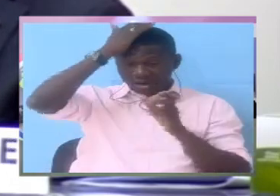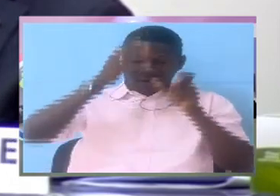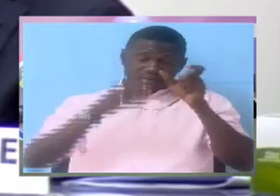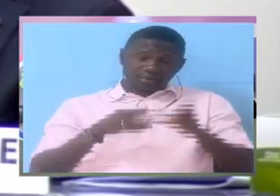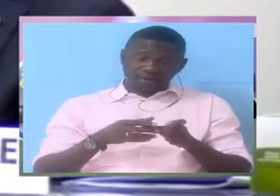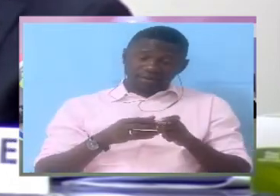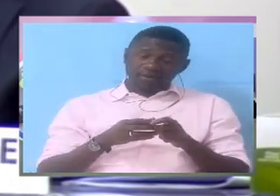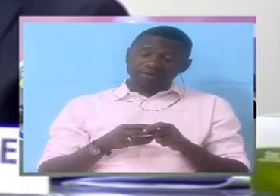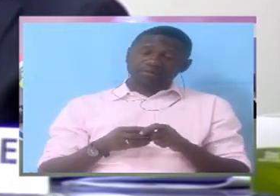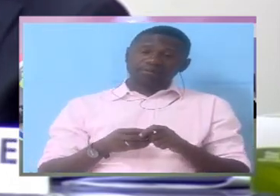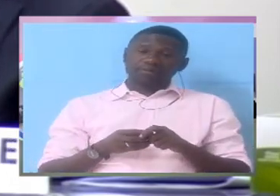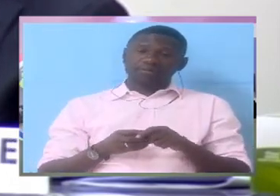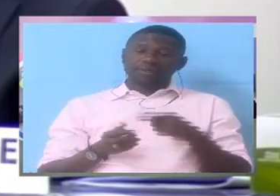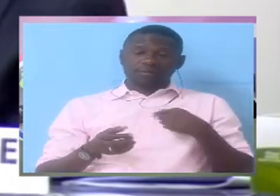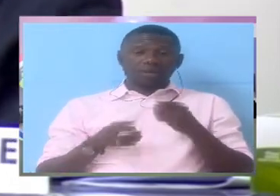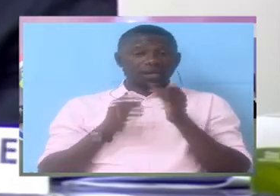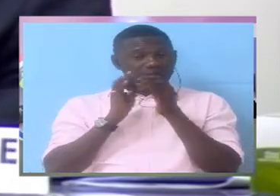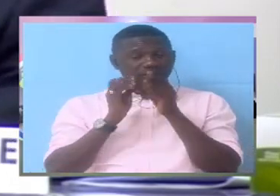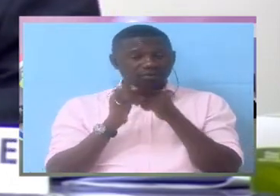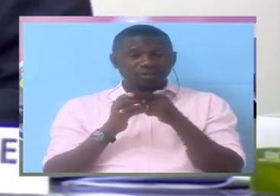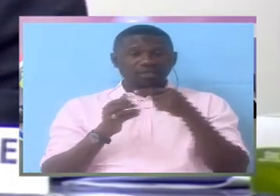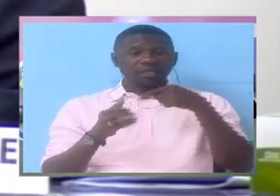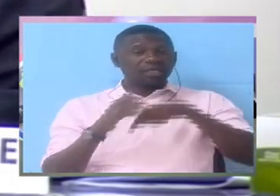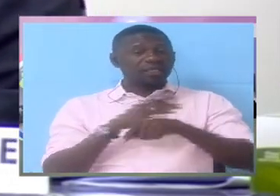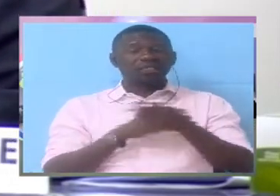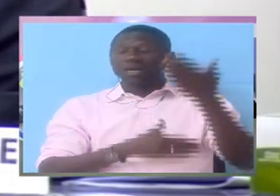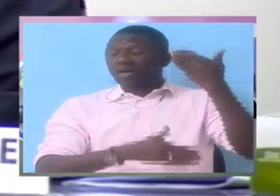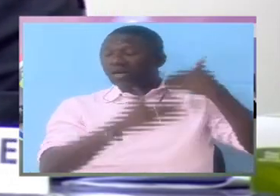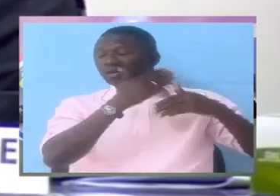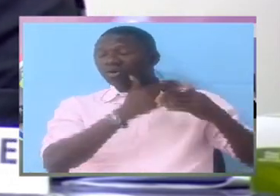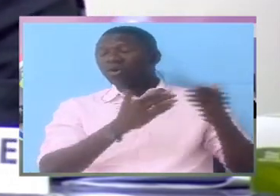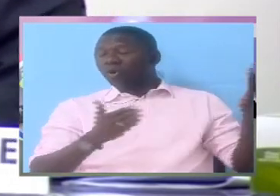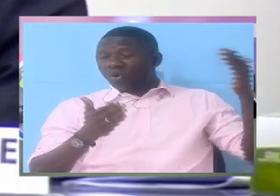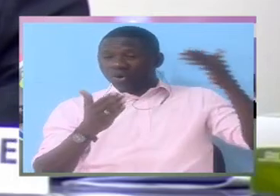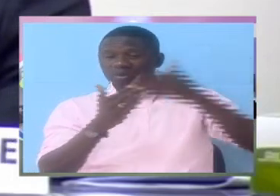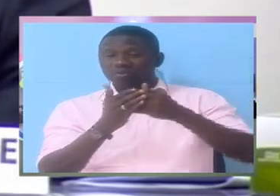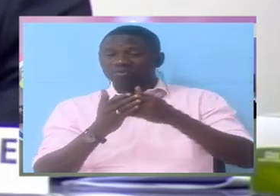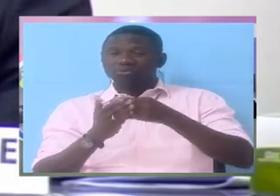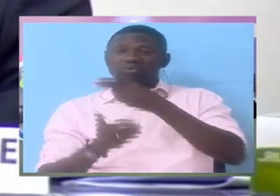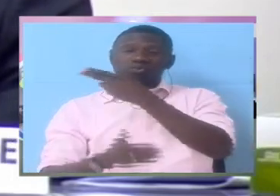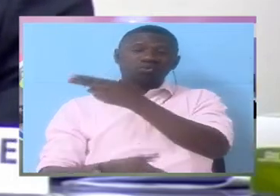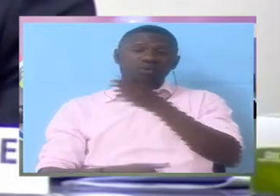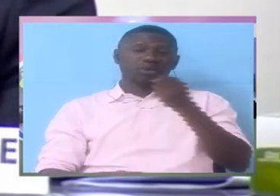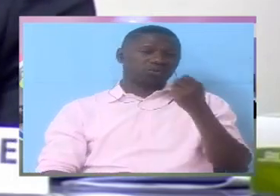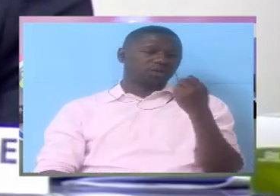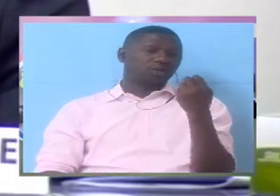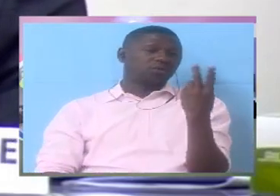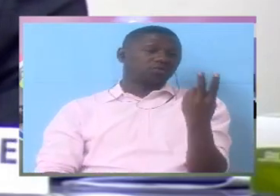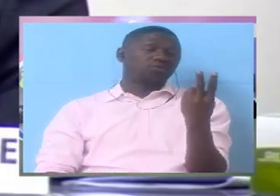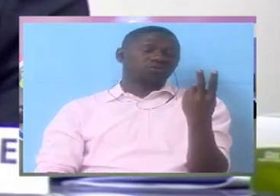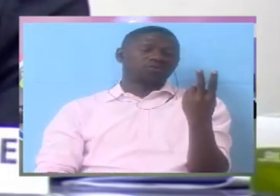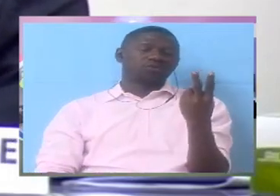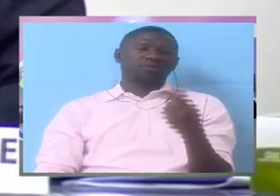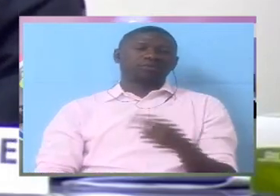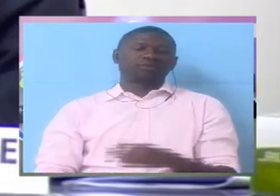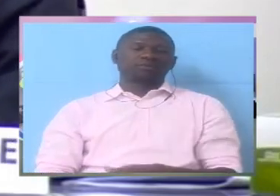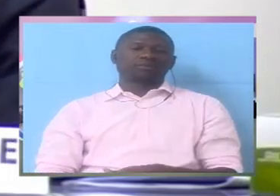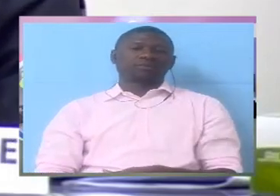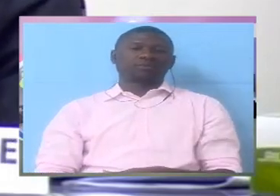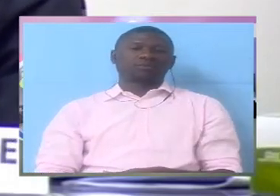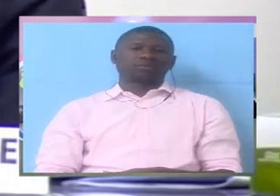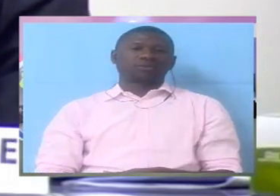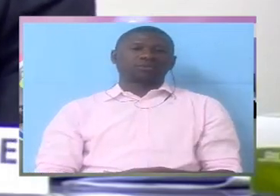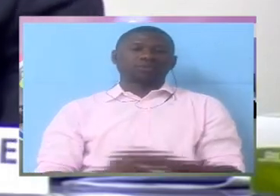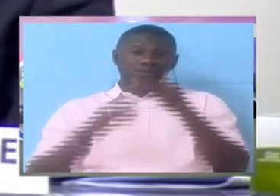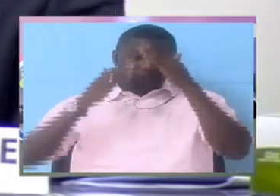is soja rol foje. I told you that in 2000 up to 2002. Na imfoe ka hani ka katabu la fo 2002 sango kono.